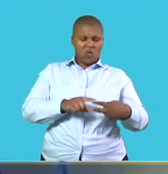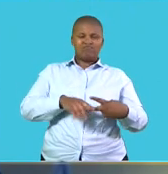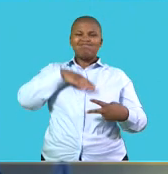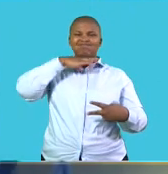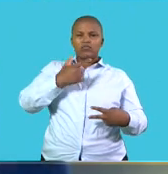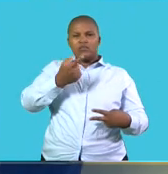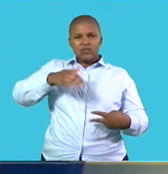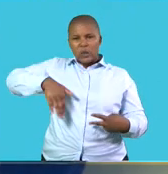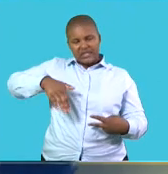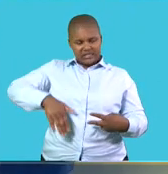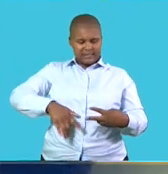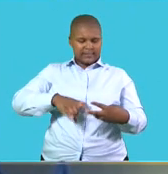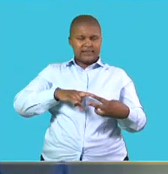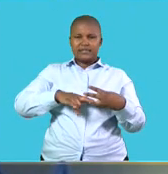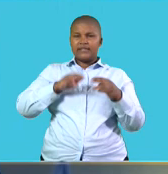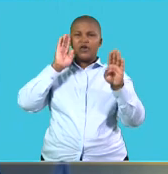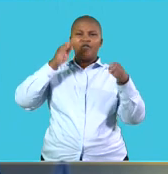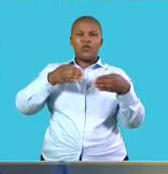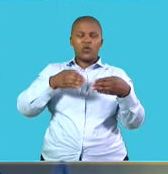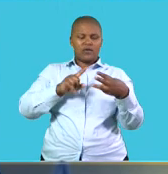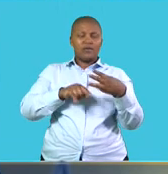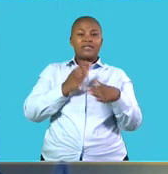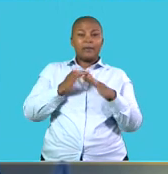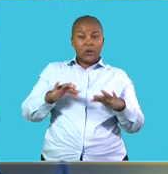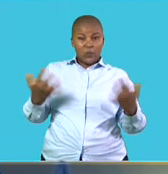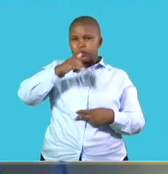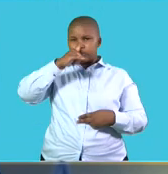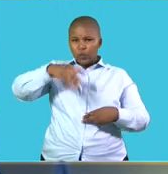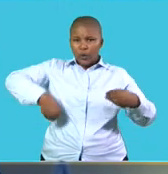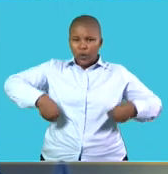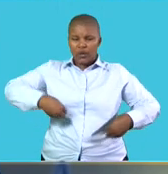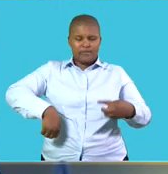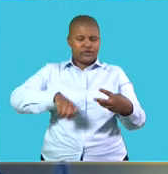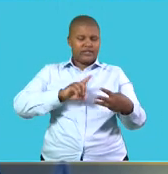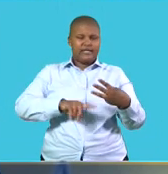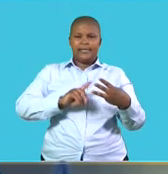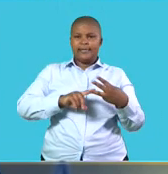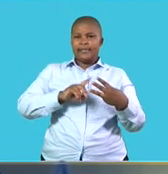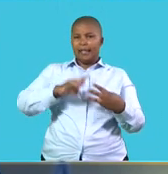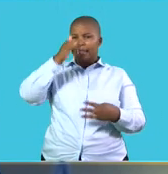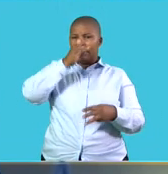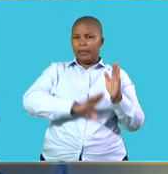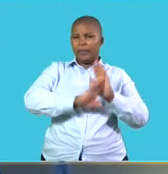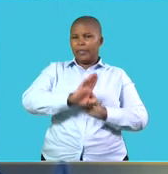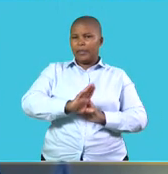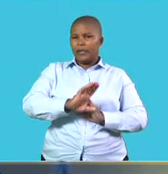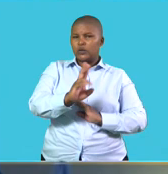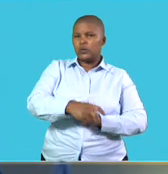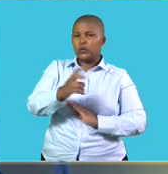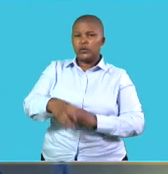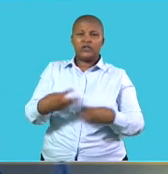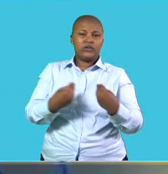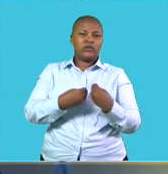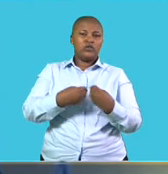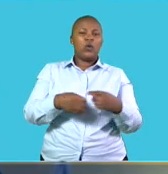enough, particularly in unemployment, in tackling criminality, and in